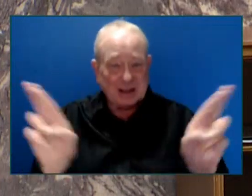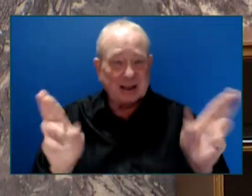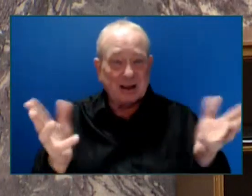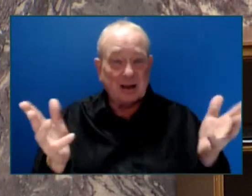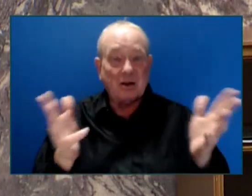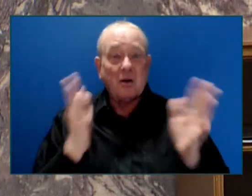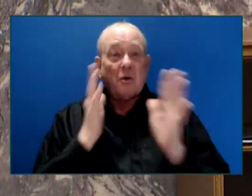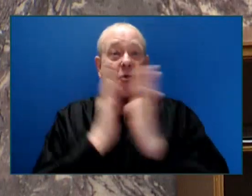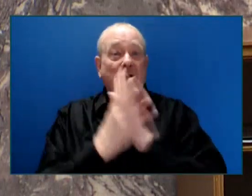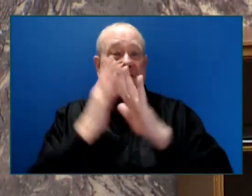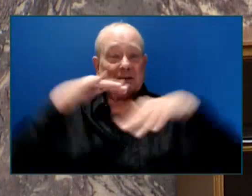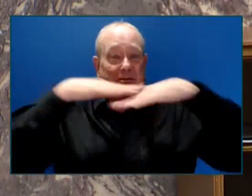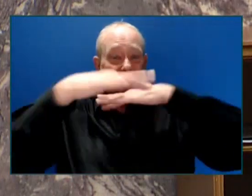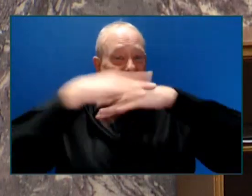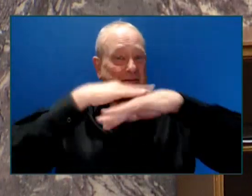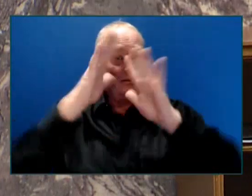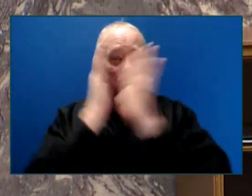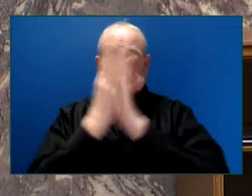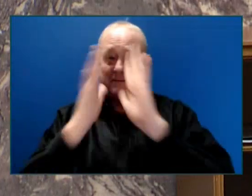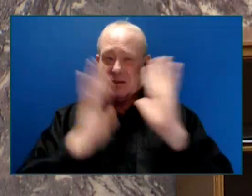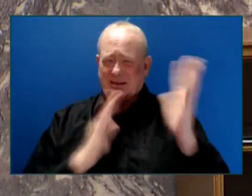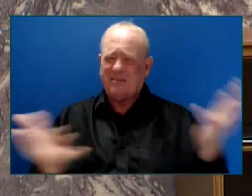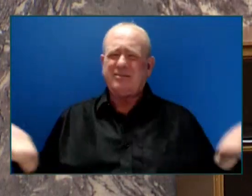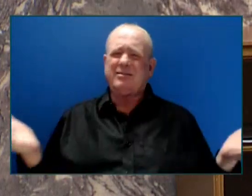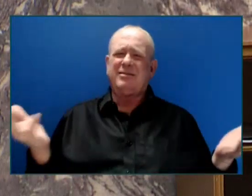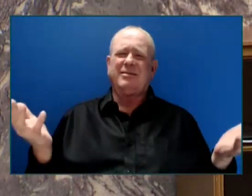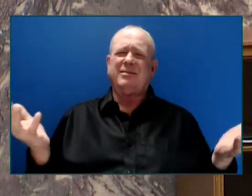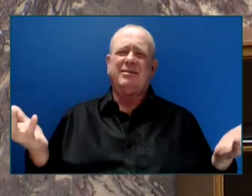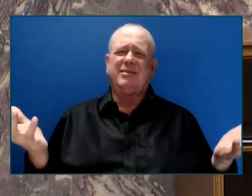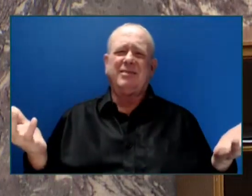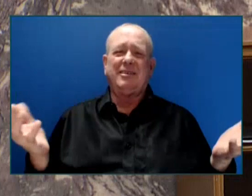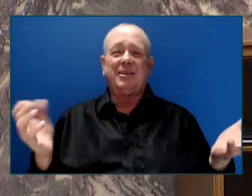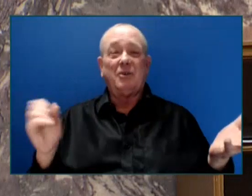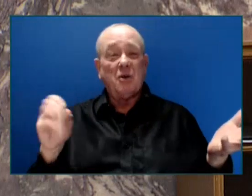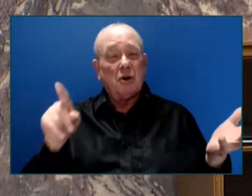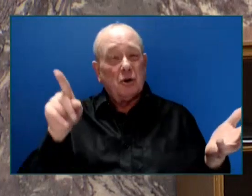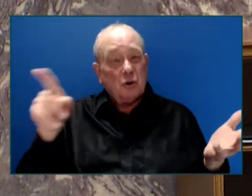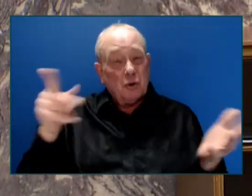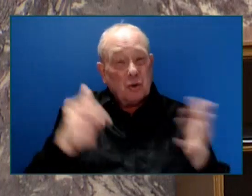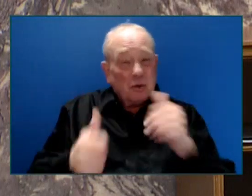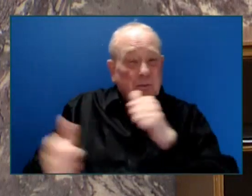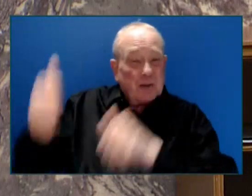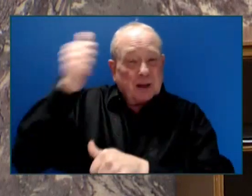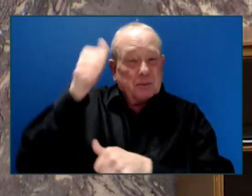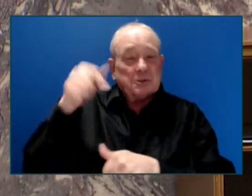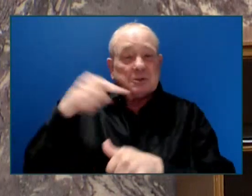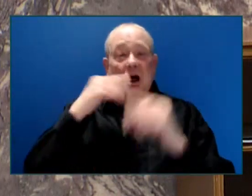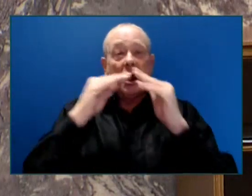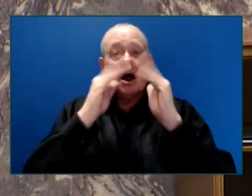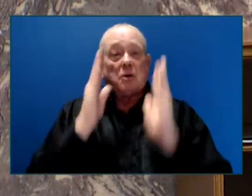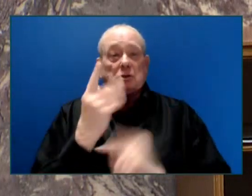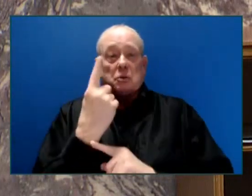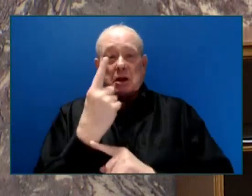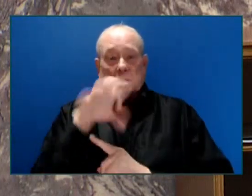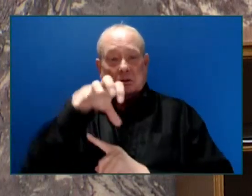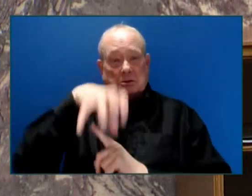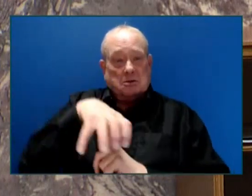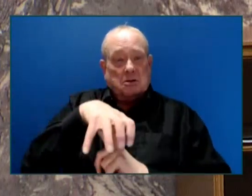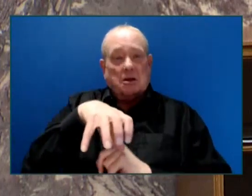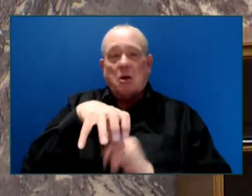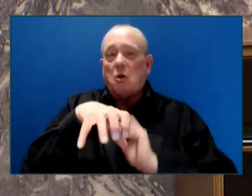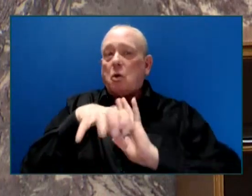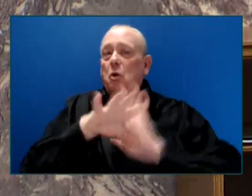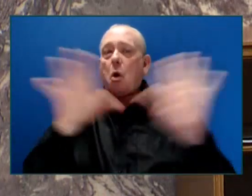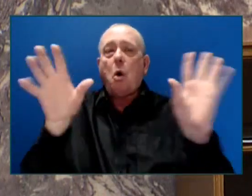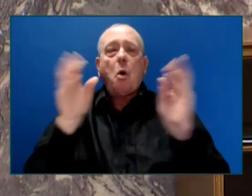So, Mr. Speaker, why is the Premier eliminating single-family homes province-wide instead of